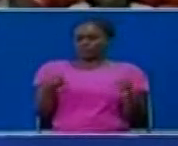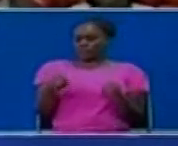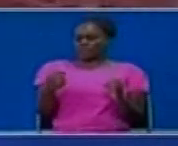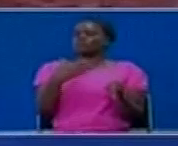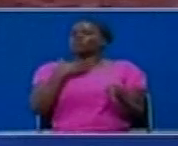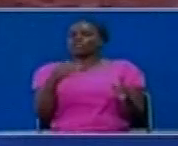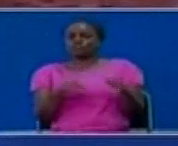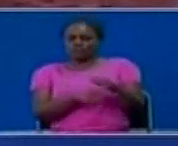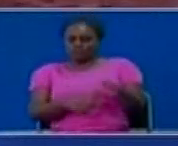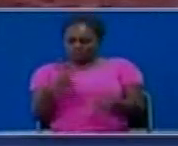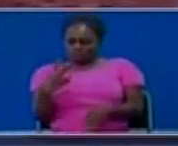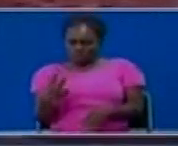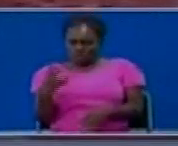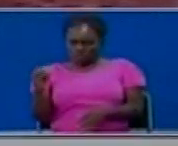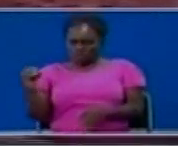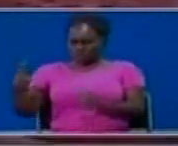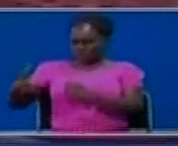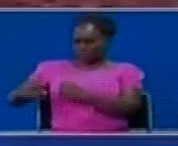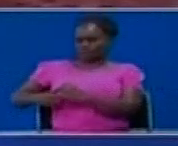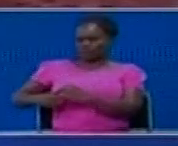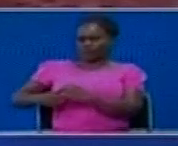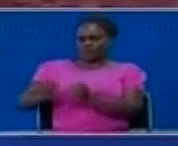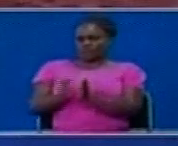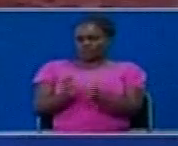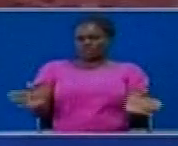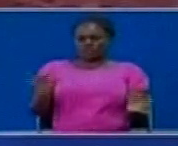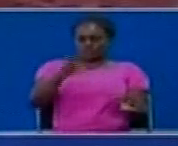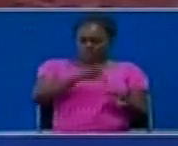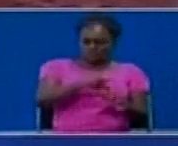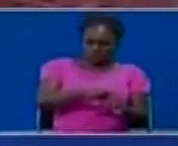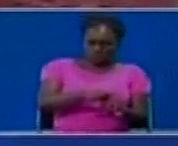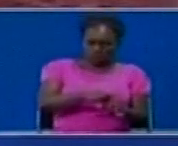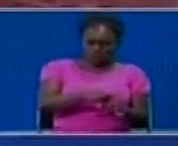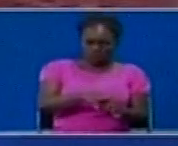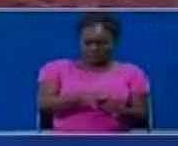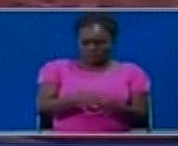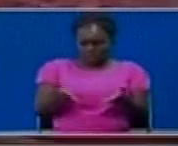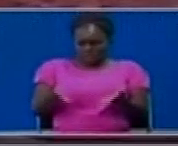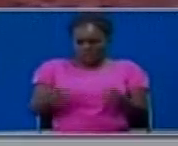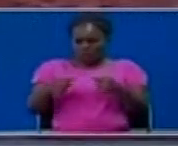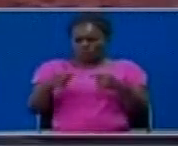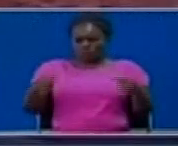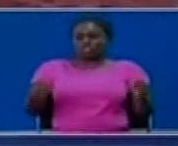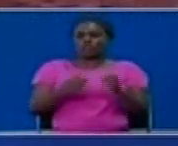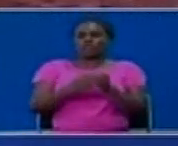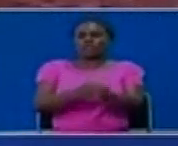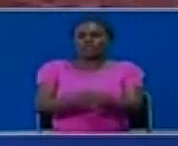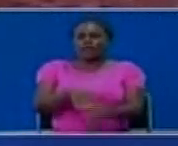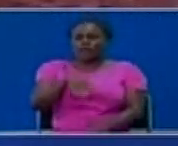elections. In 2007 general election, Mr. Speaker, the current opposition leader, Mr. Speaker,